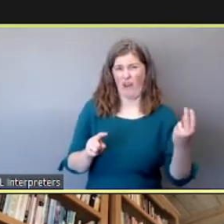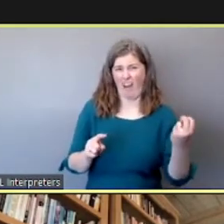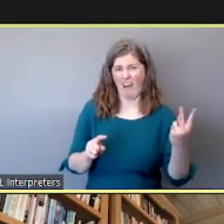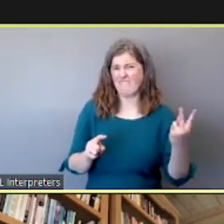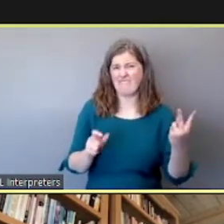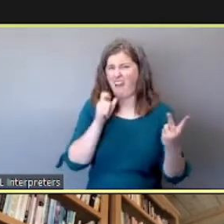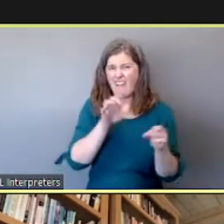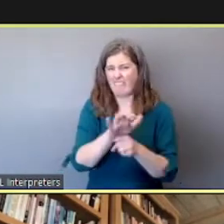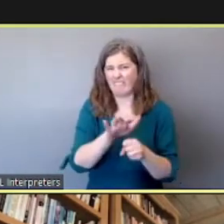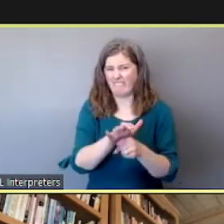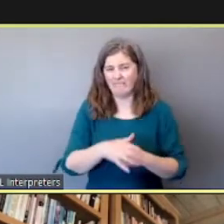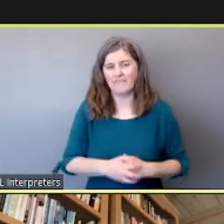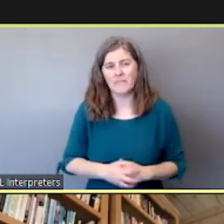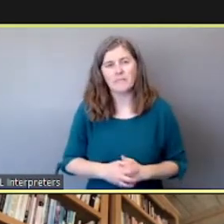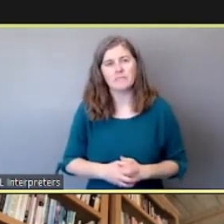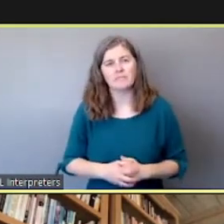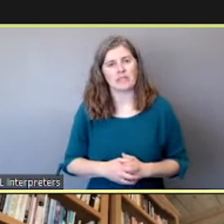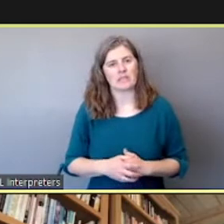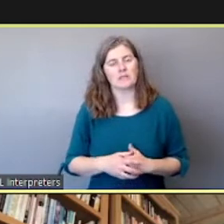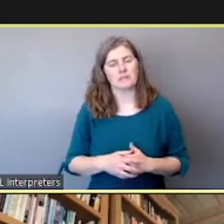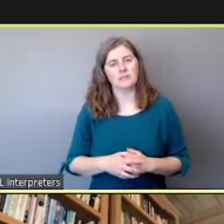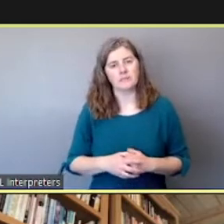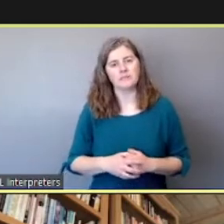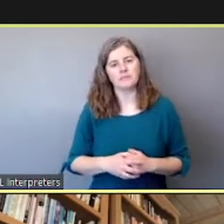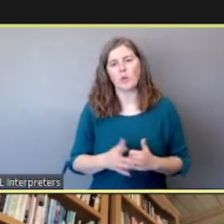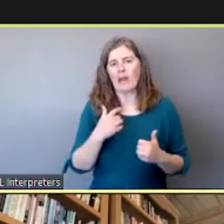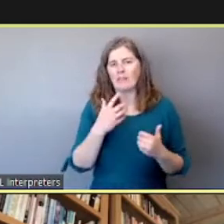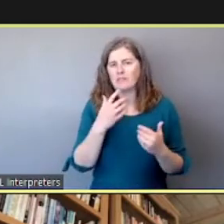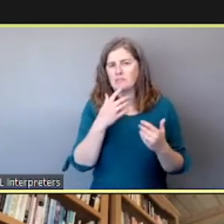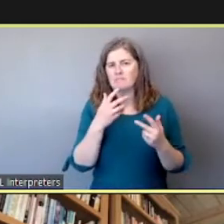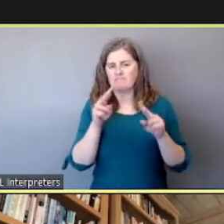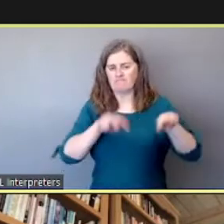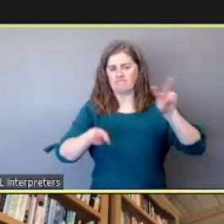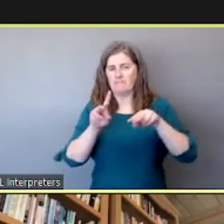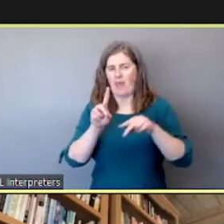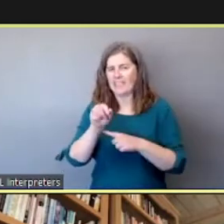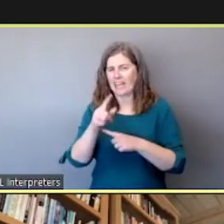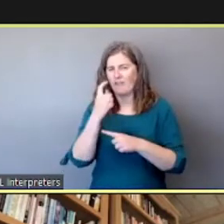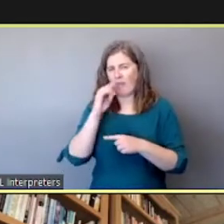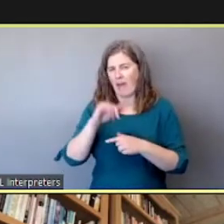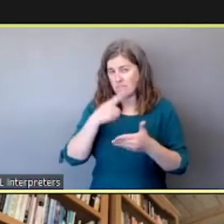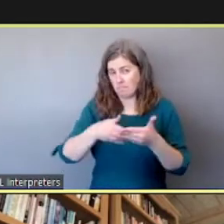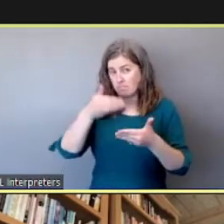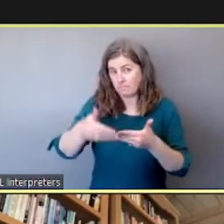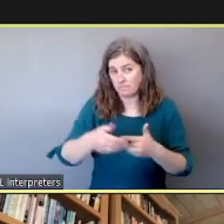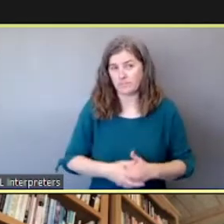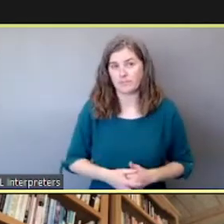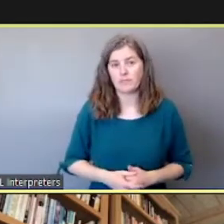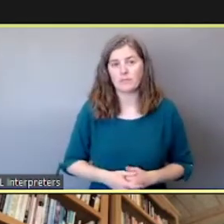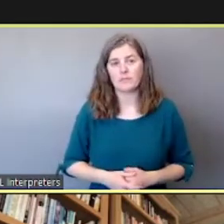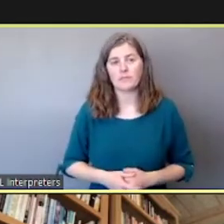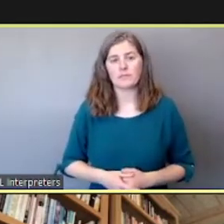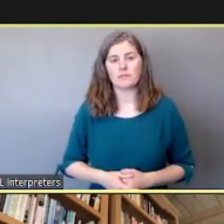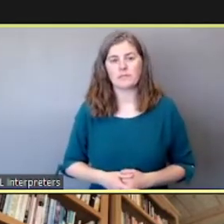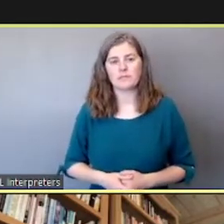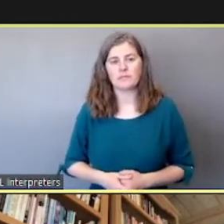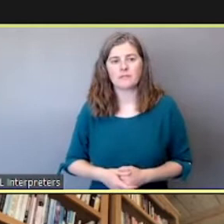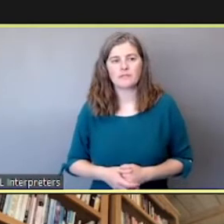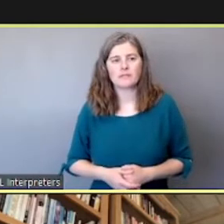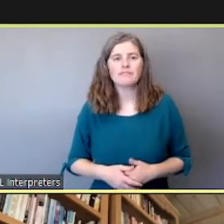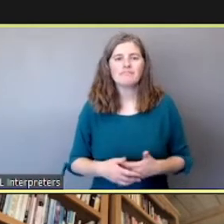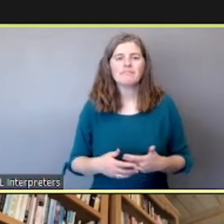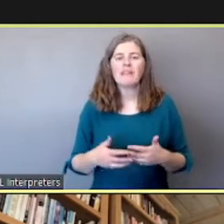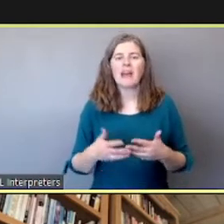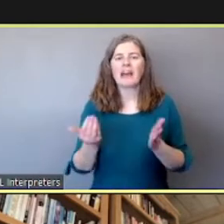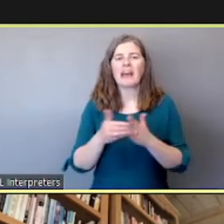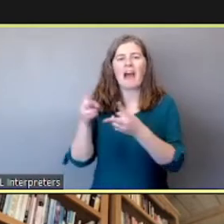before. And Laura went over the data on that quite well. Next slide. Here, I brought back the Washington